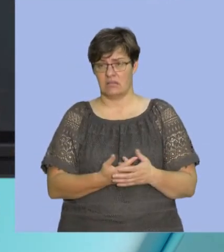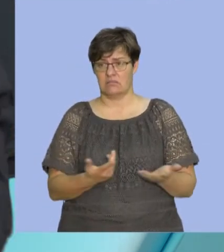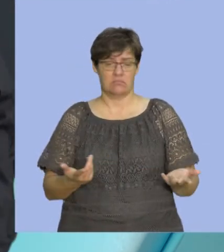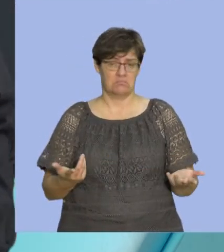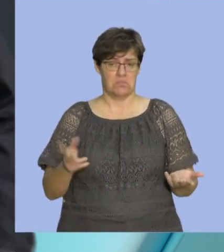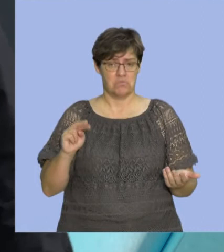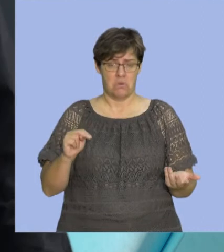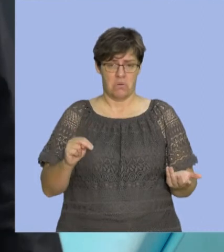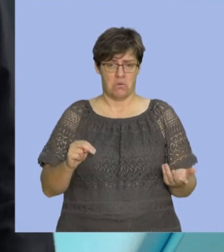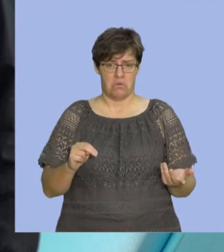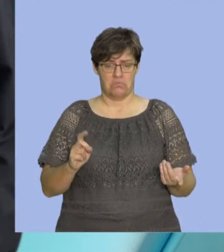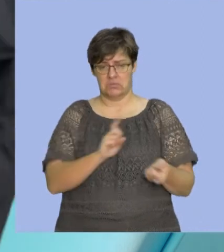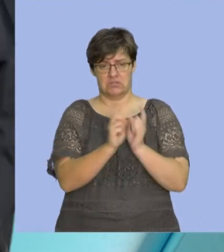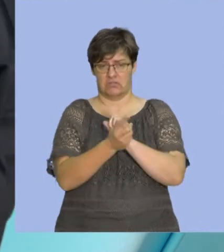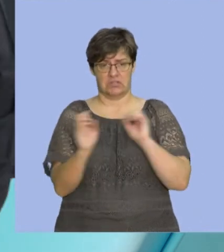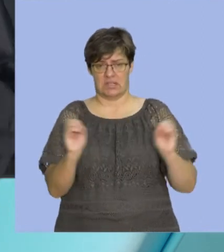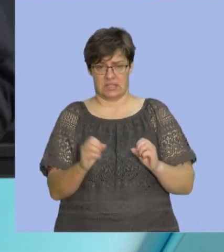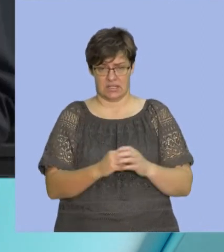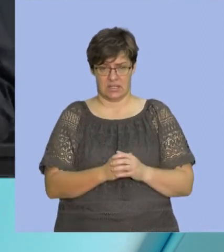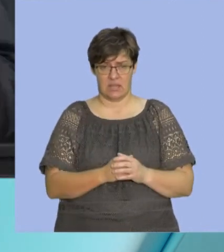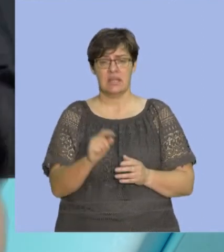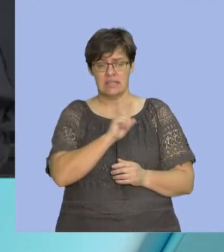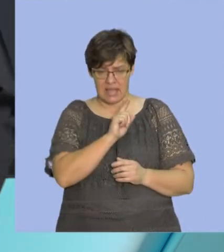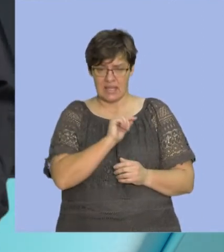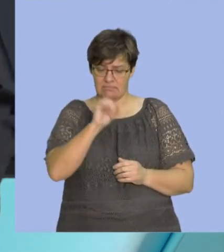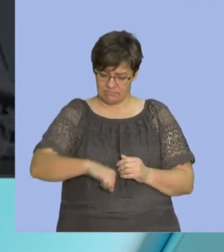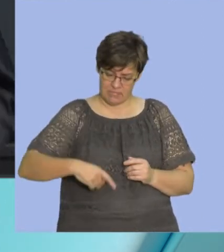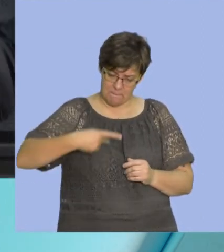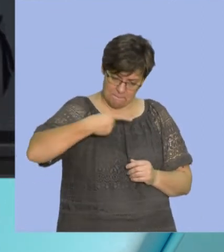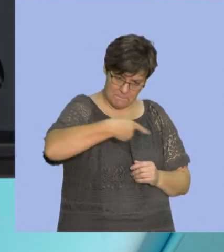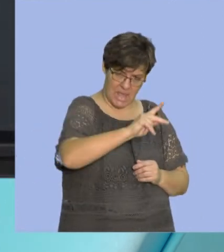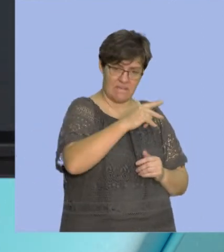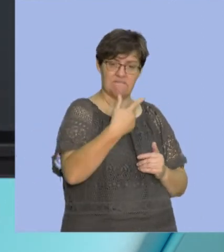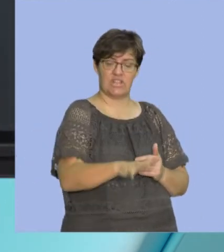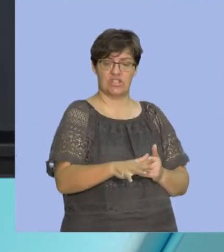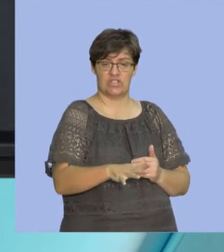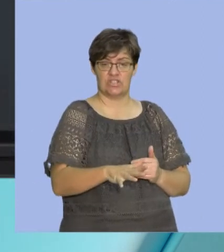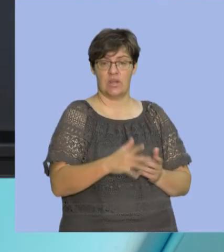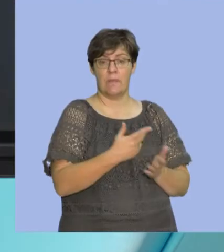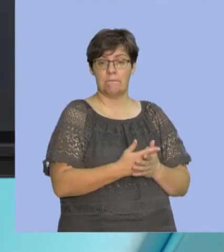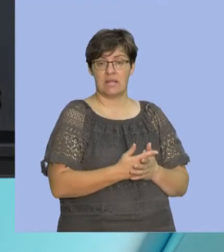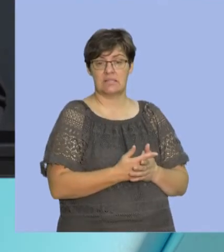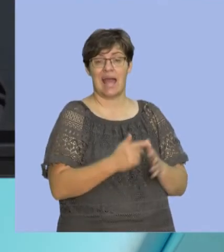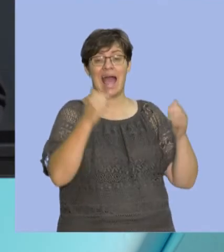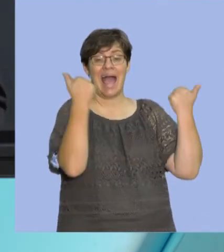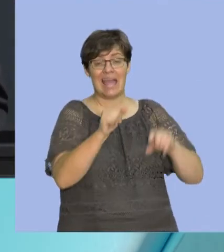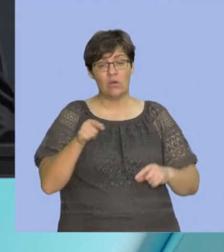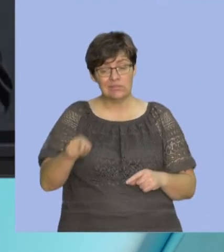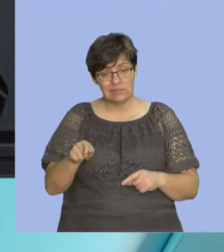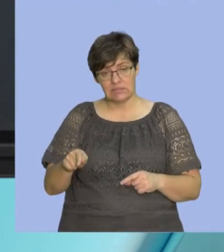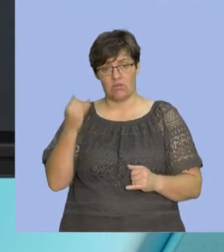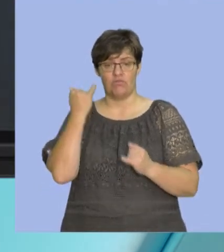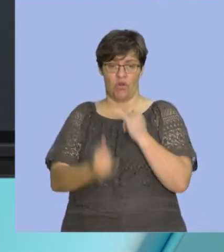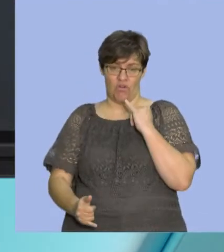emphatic no. Why? Yes, a payment was made, but it went to the wrong account.